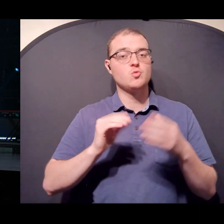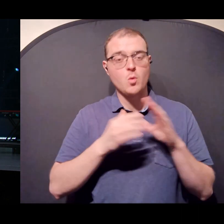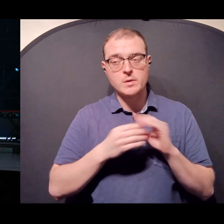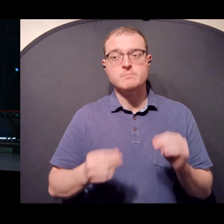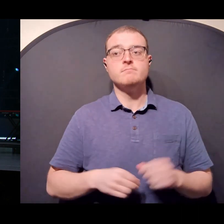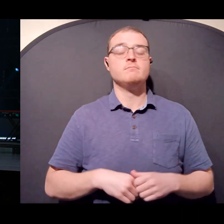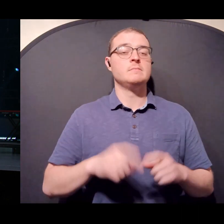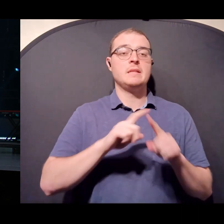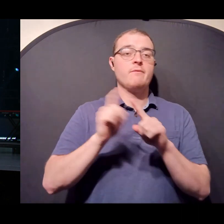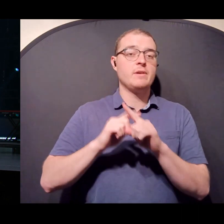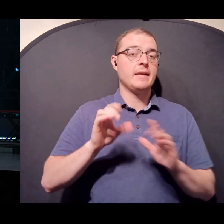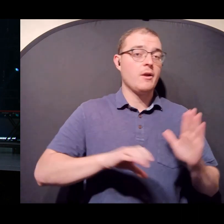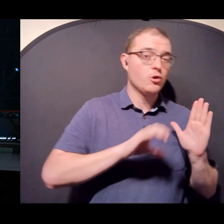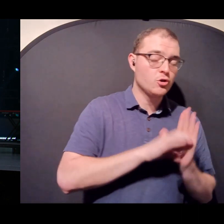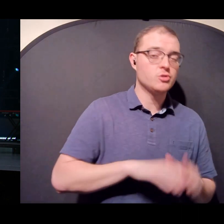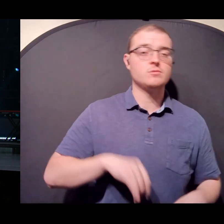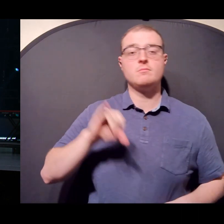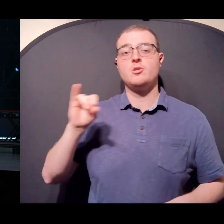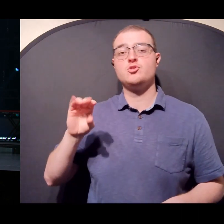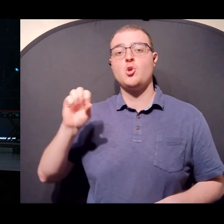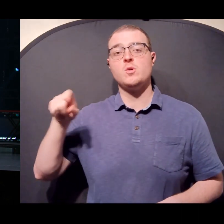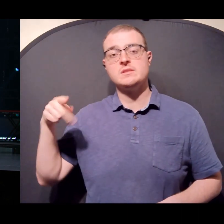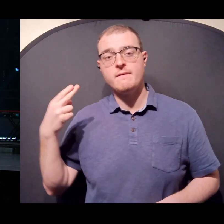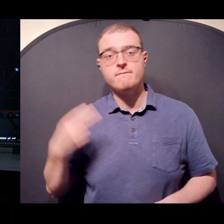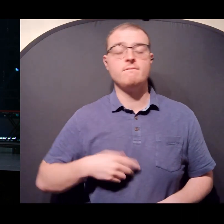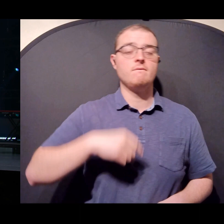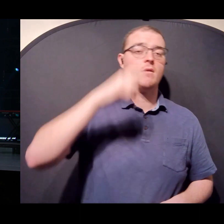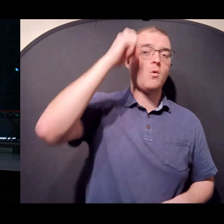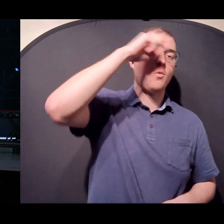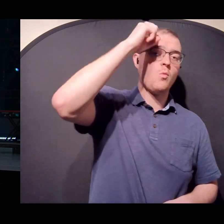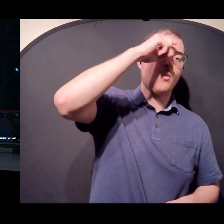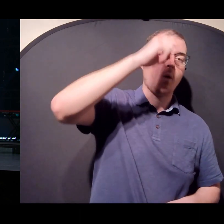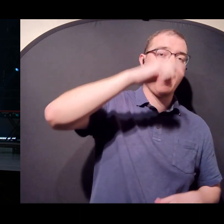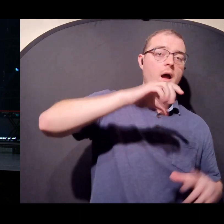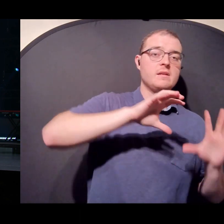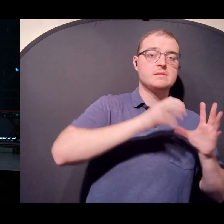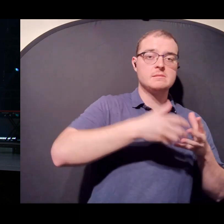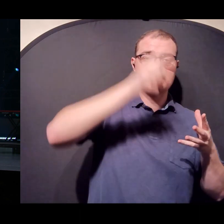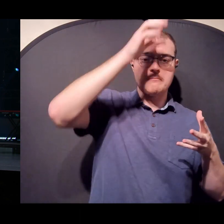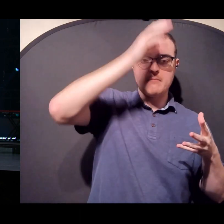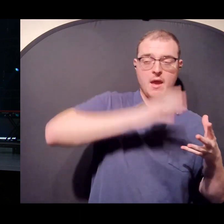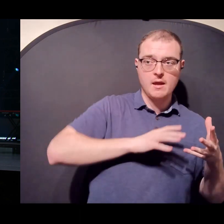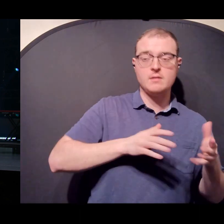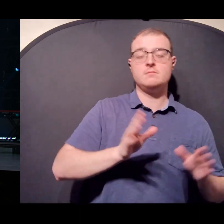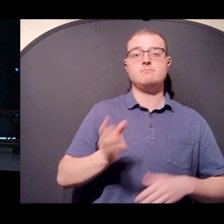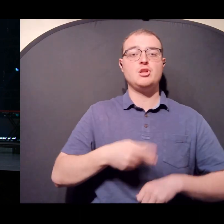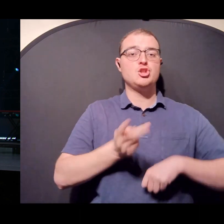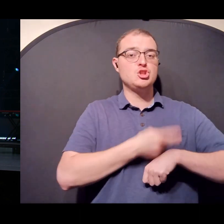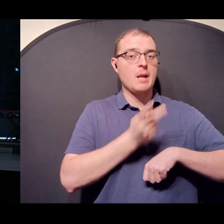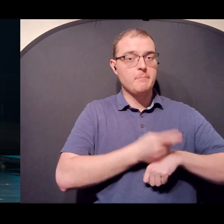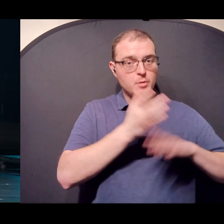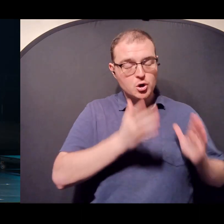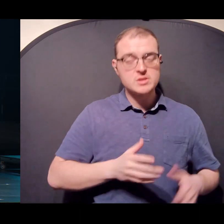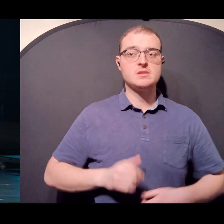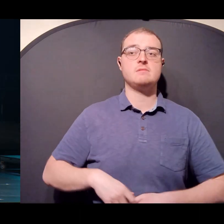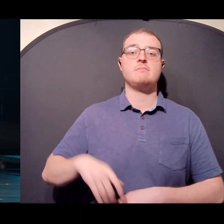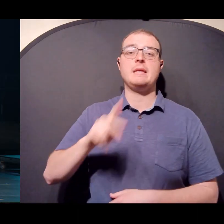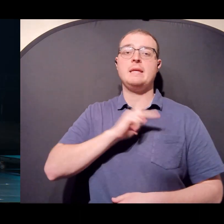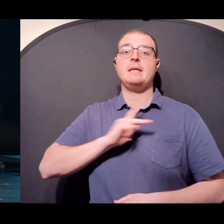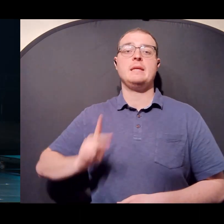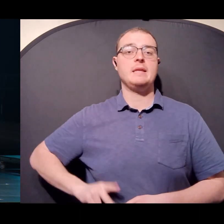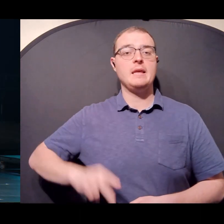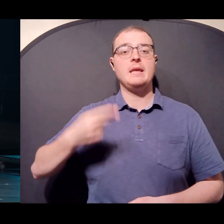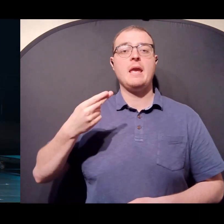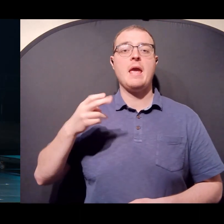different characters in the Christmas story. Joseph and the wise men, Magi from the east, the shepherds who are in